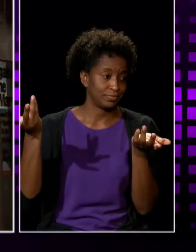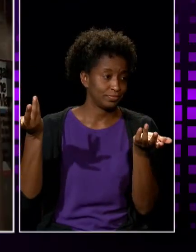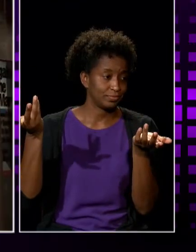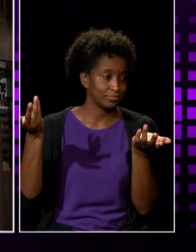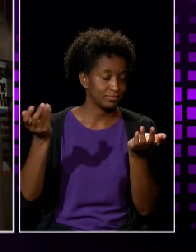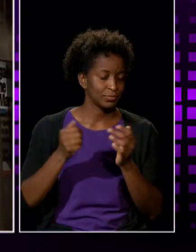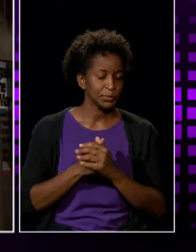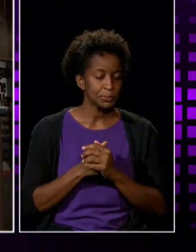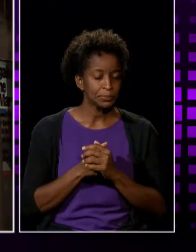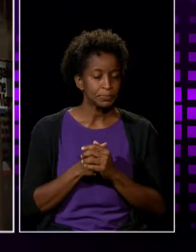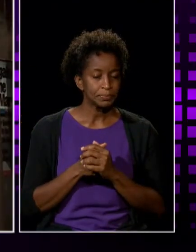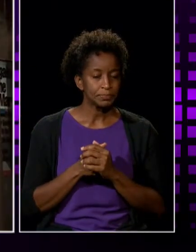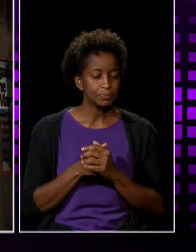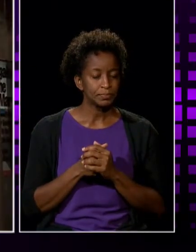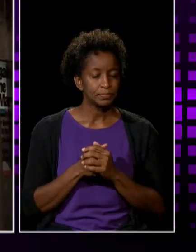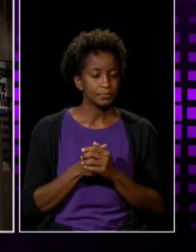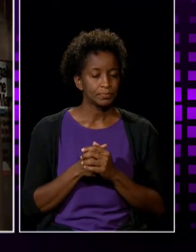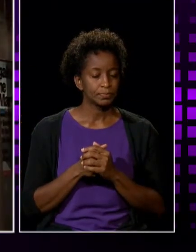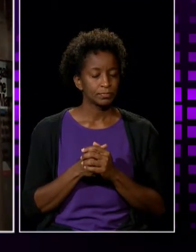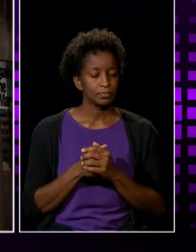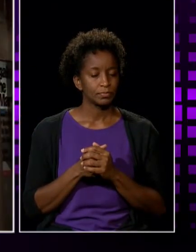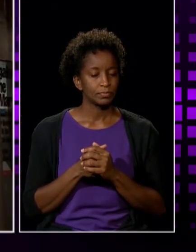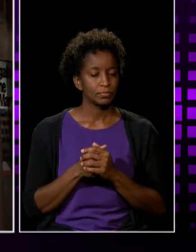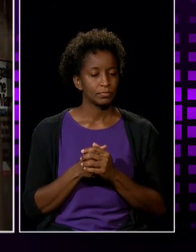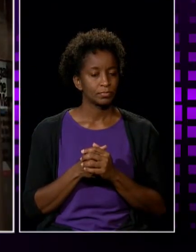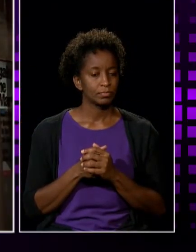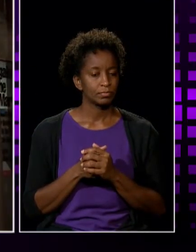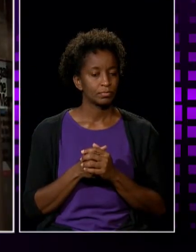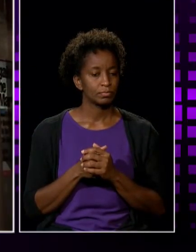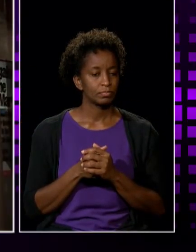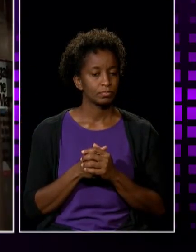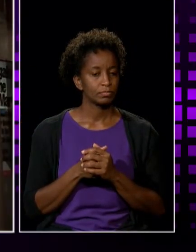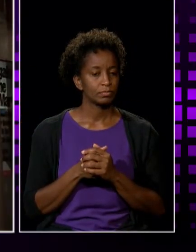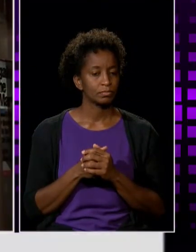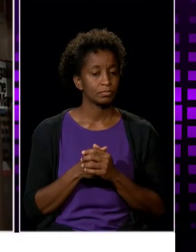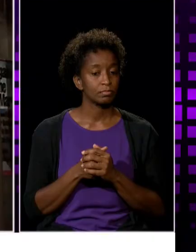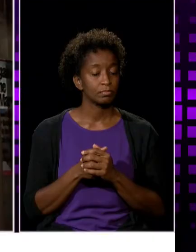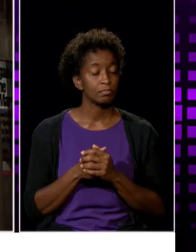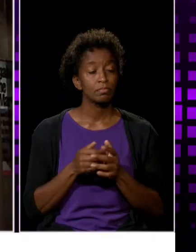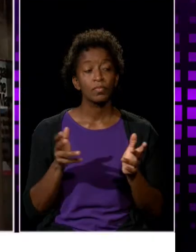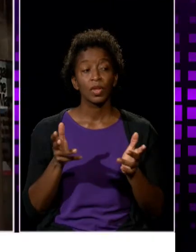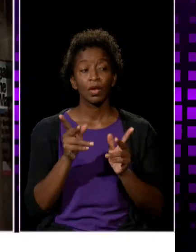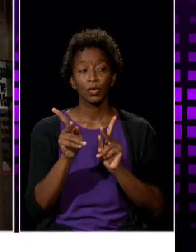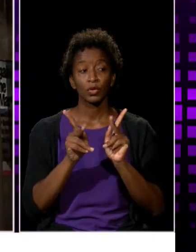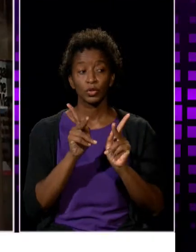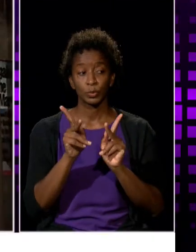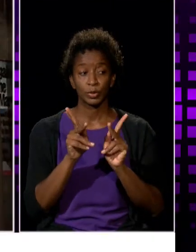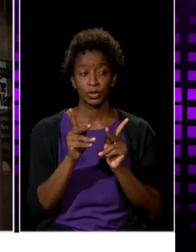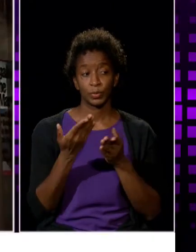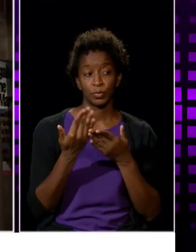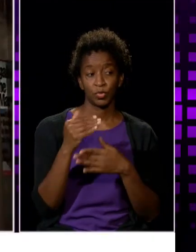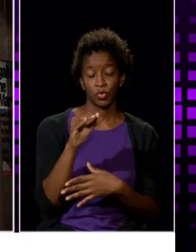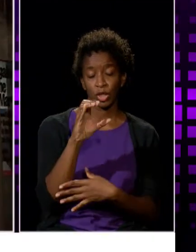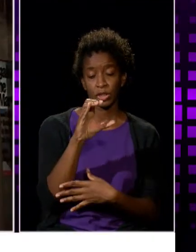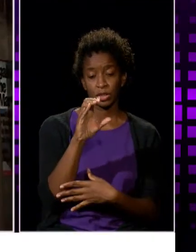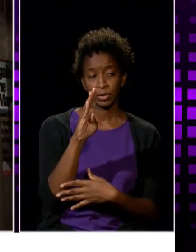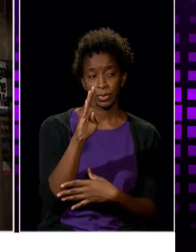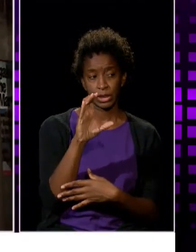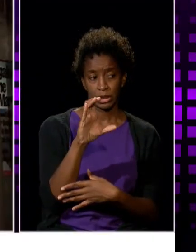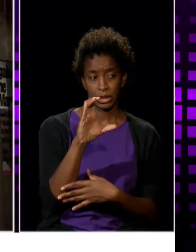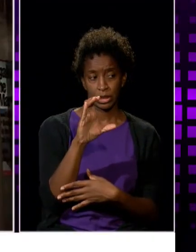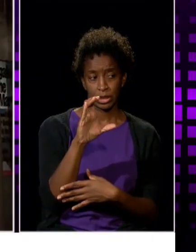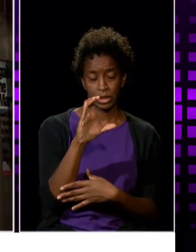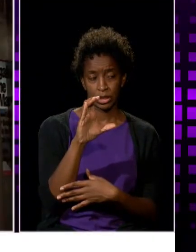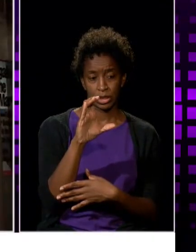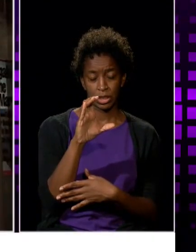I would encourage anyone who has not seen it to look up on YouTube the documentary that CBC produced on Rihanna that